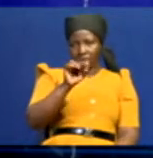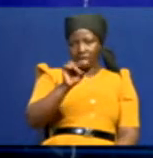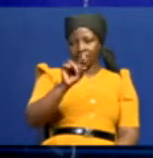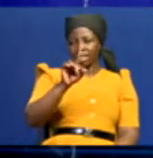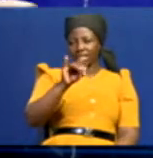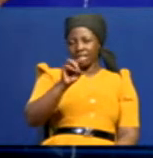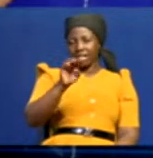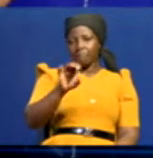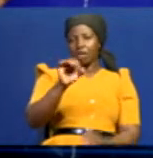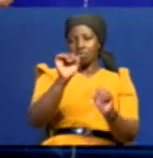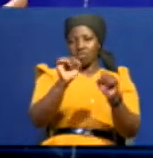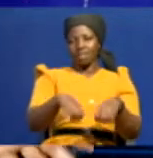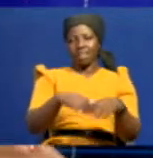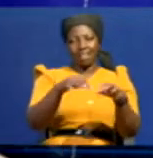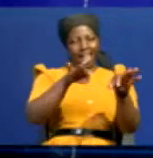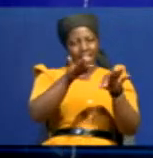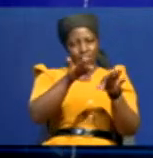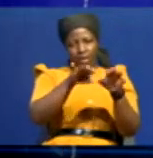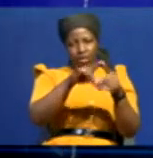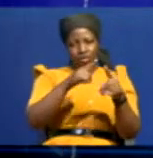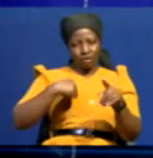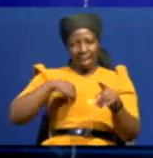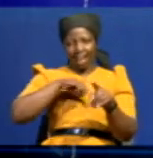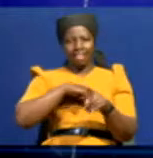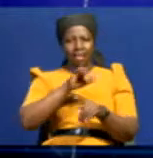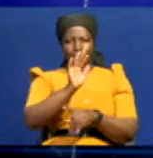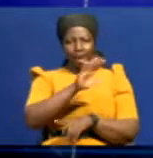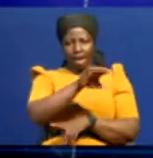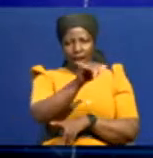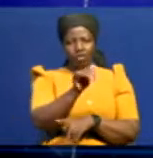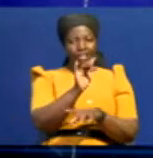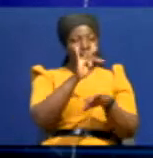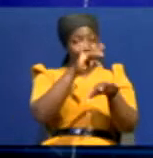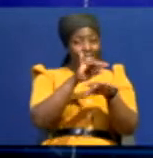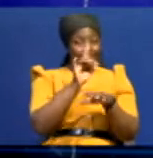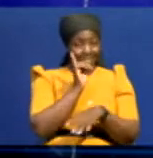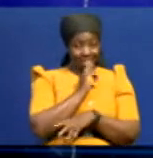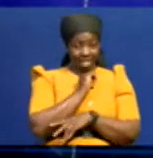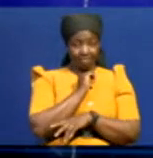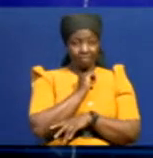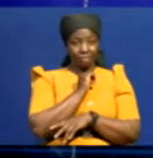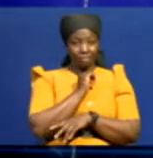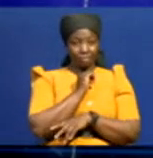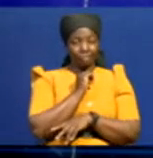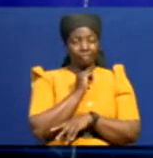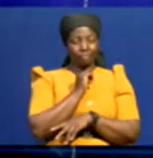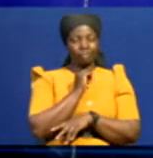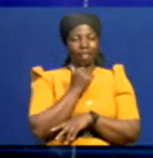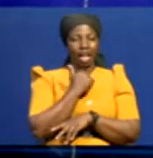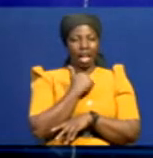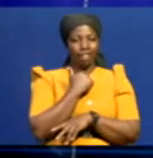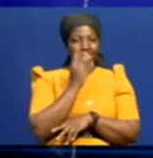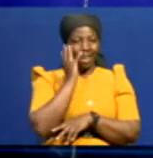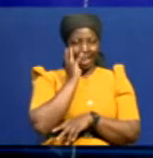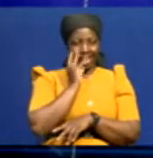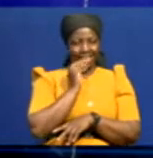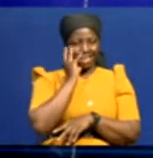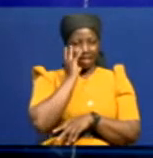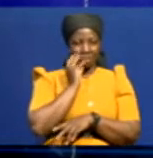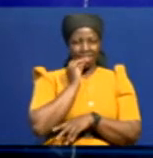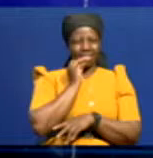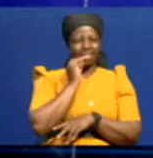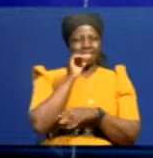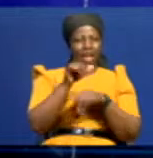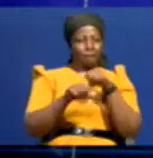us your county is one of the counties that has experienced the, you know, devastation of the